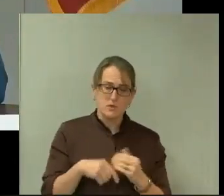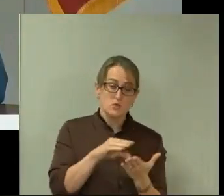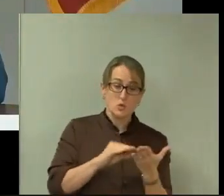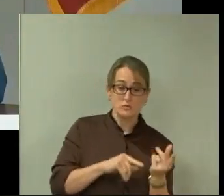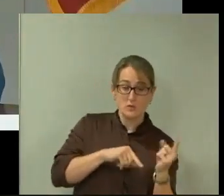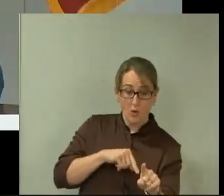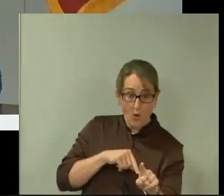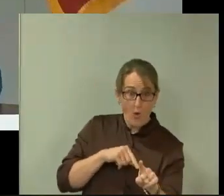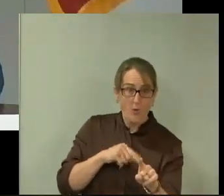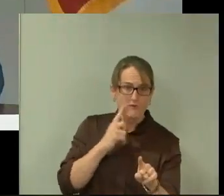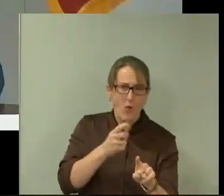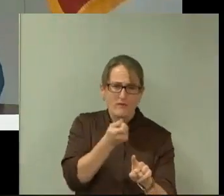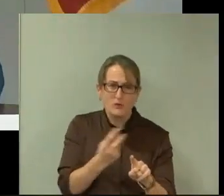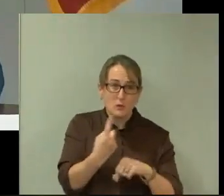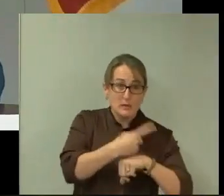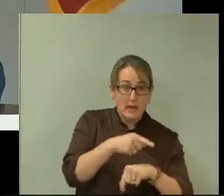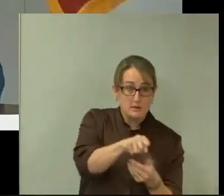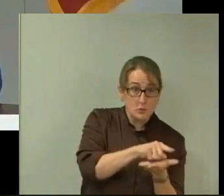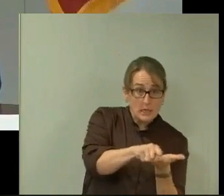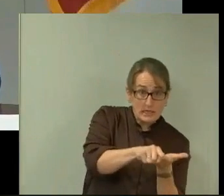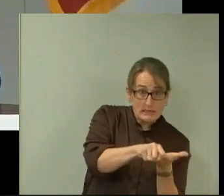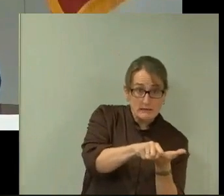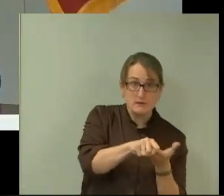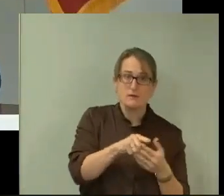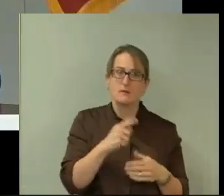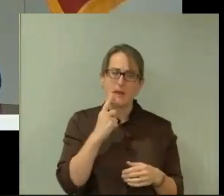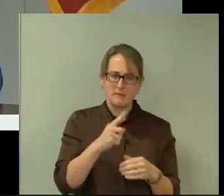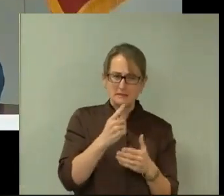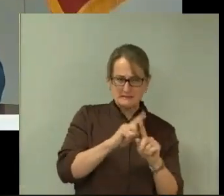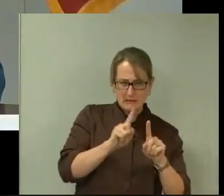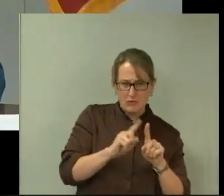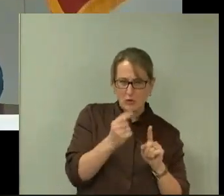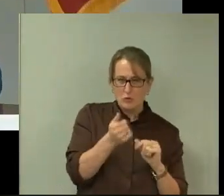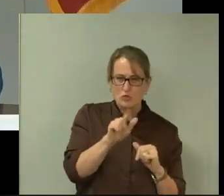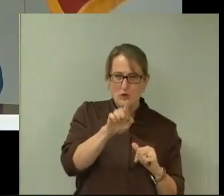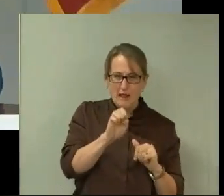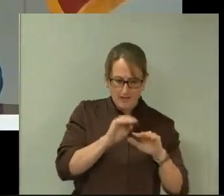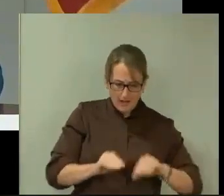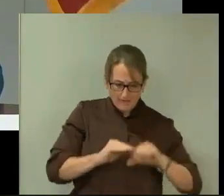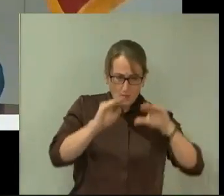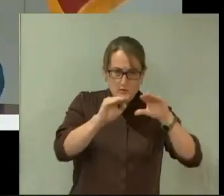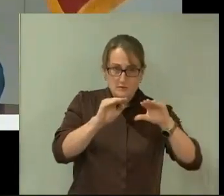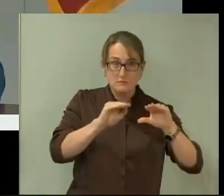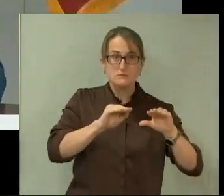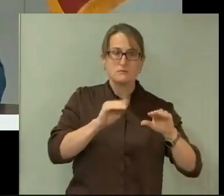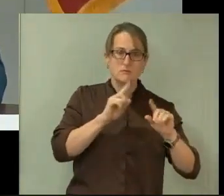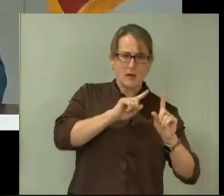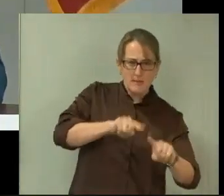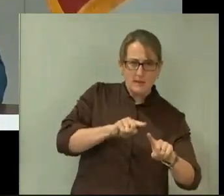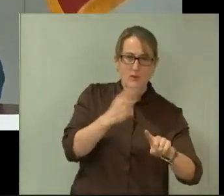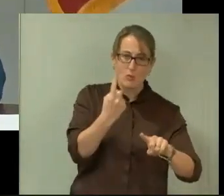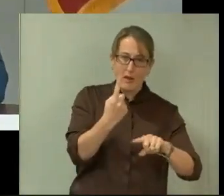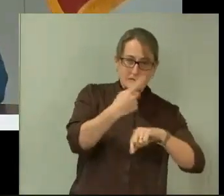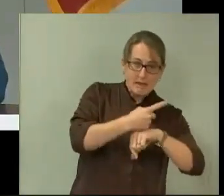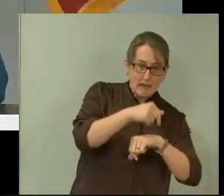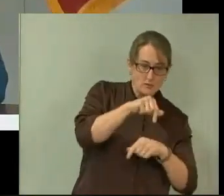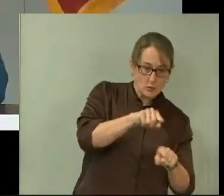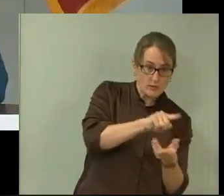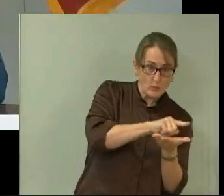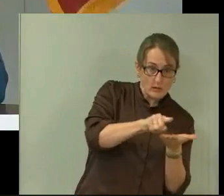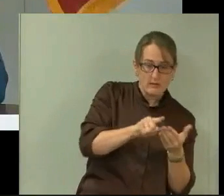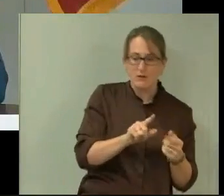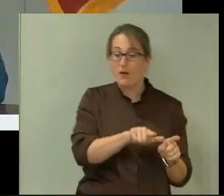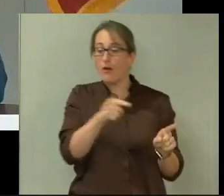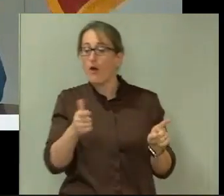in-person instruction a few days a week, maybe certain grade levels, attending certain days of the week, while other grade levels